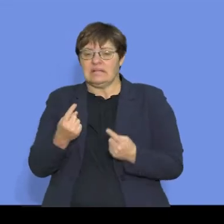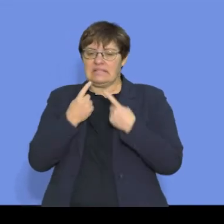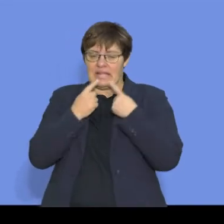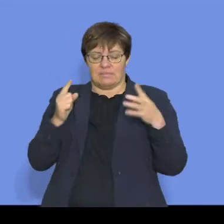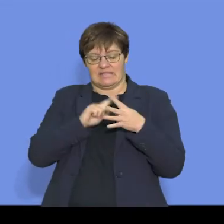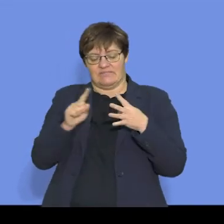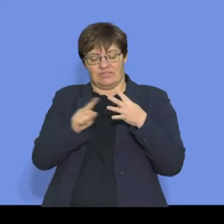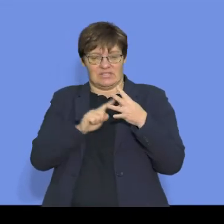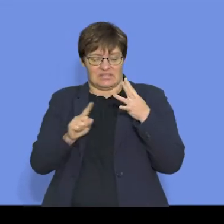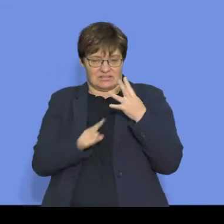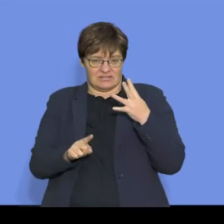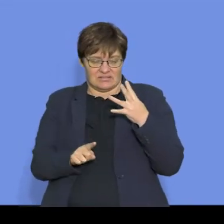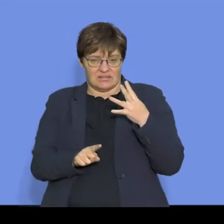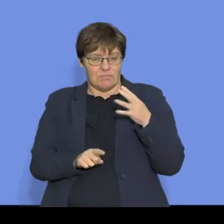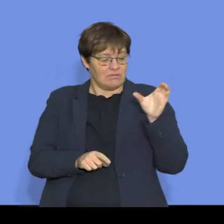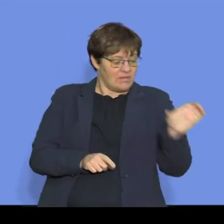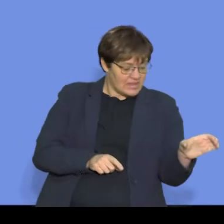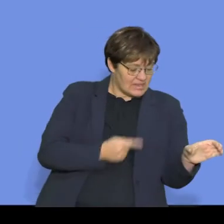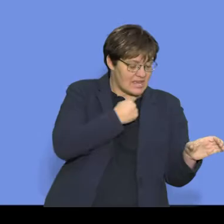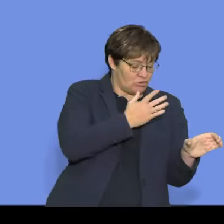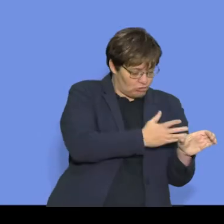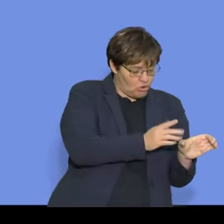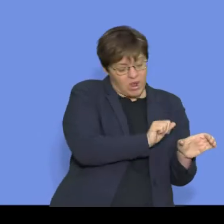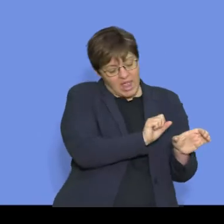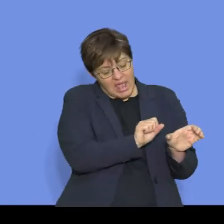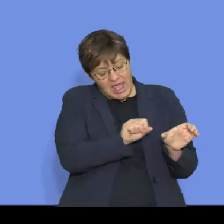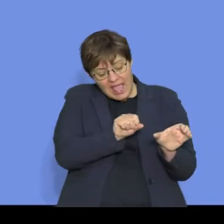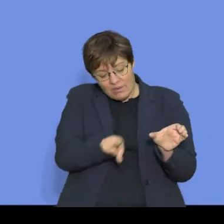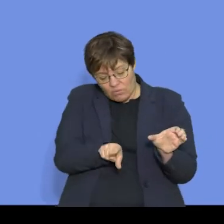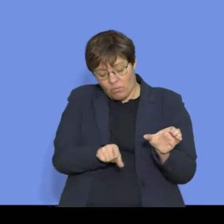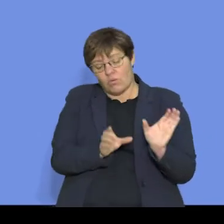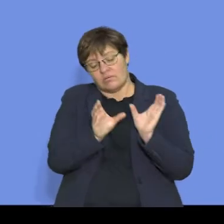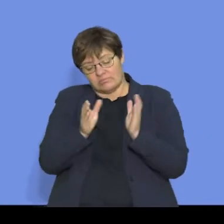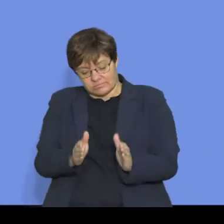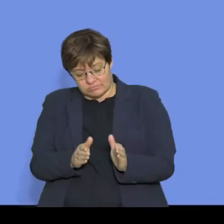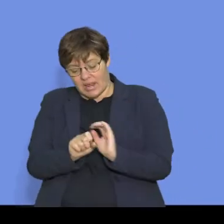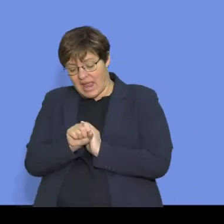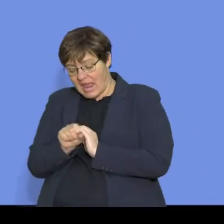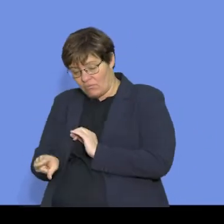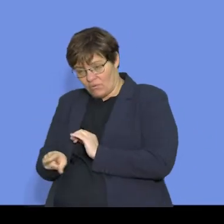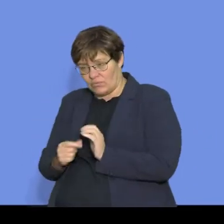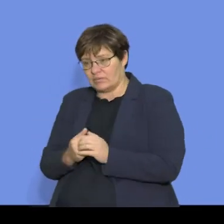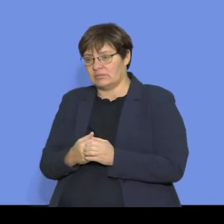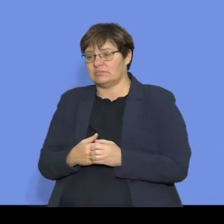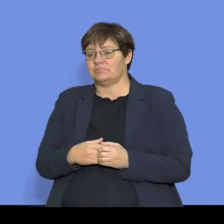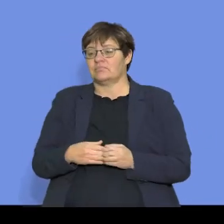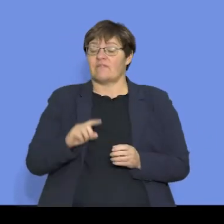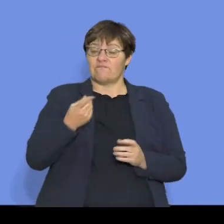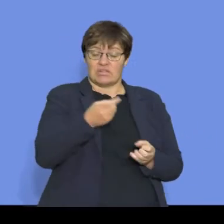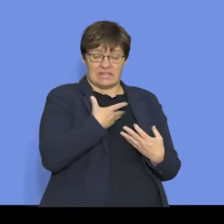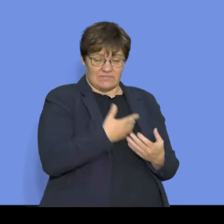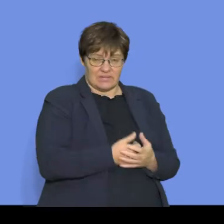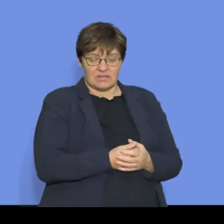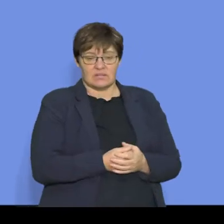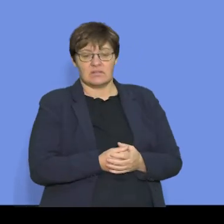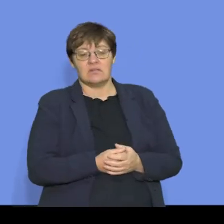of statements separated by arrows. For example, and this is the first one given